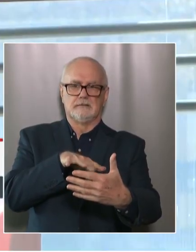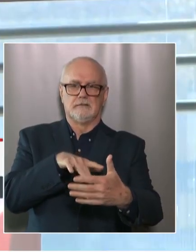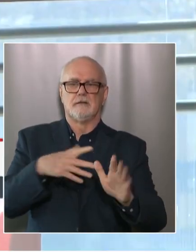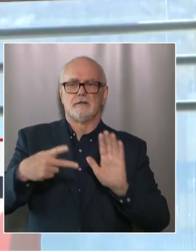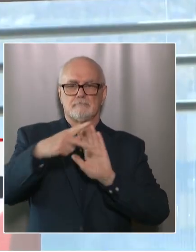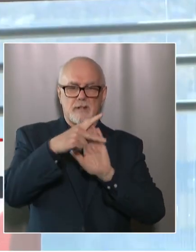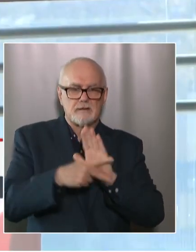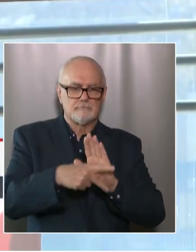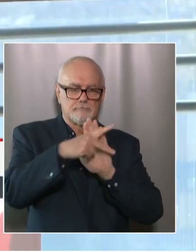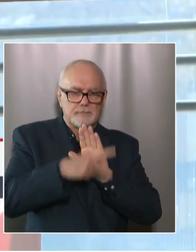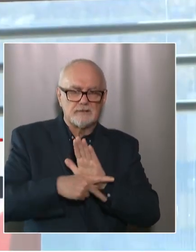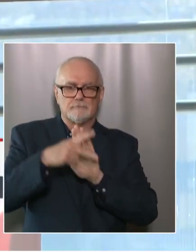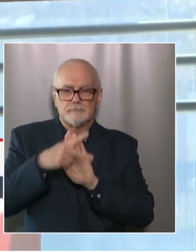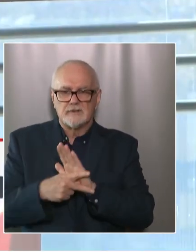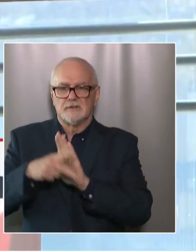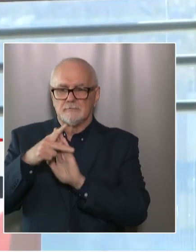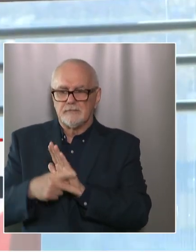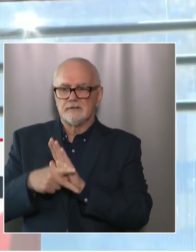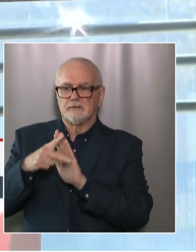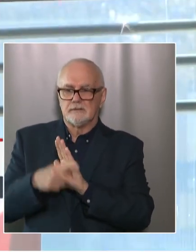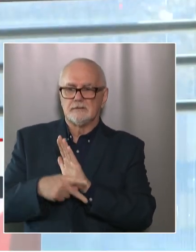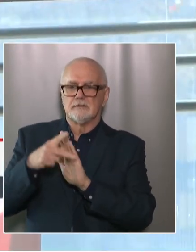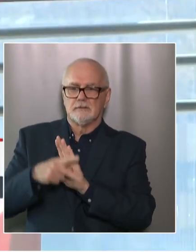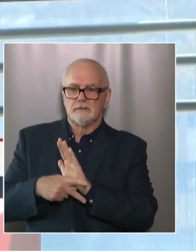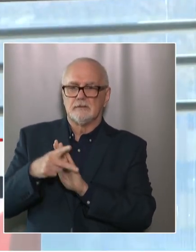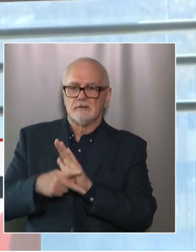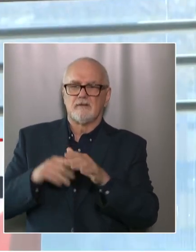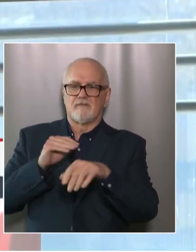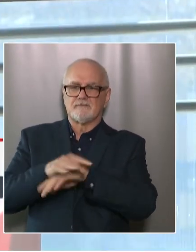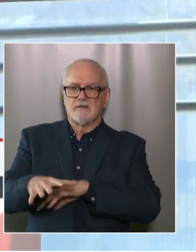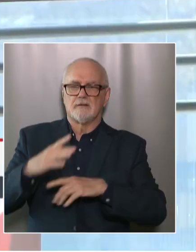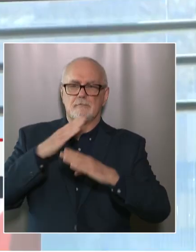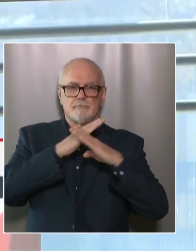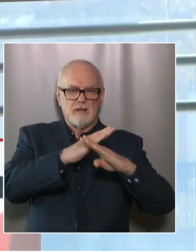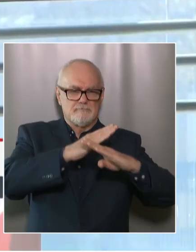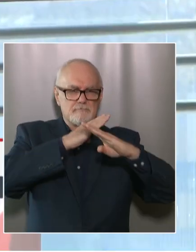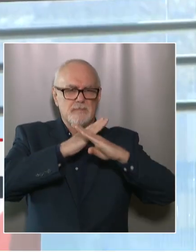can cost a project. And we're going to do that.